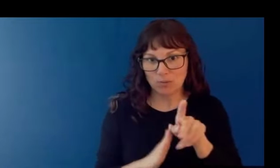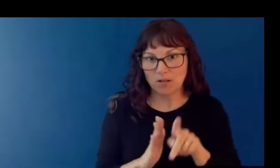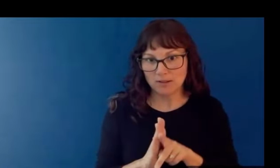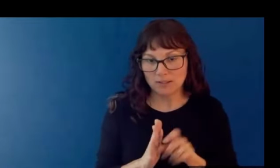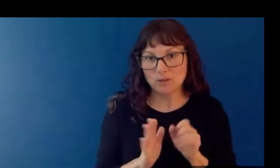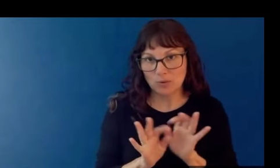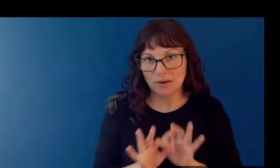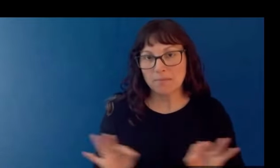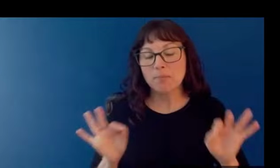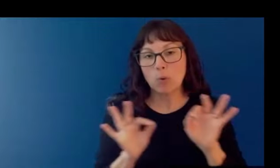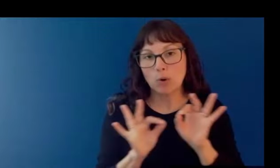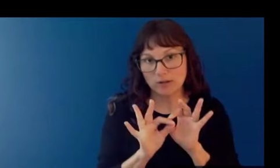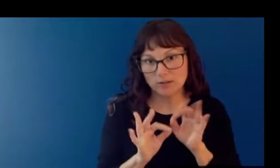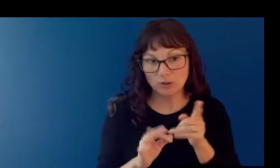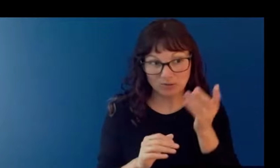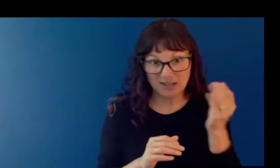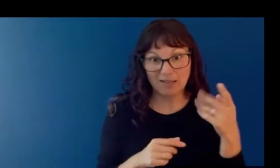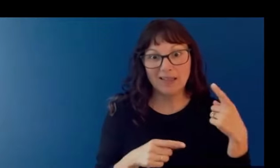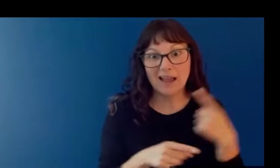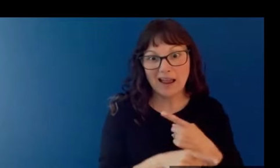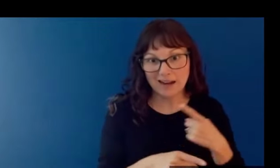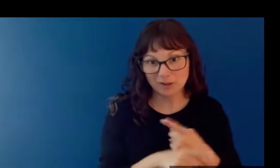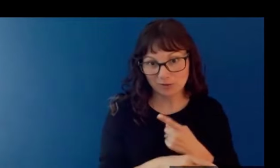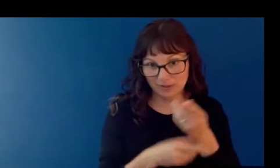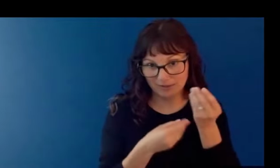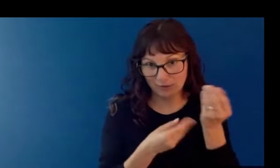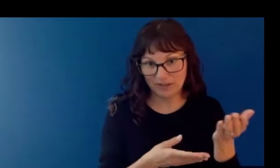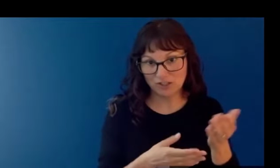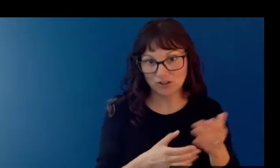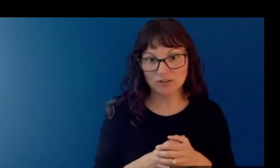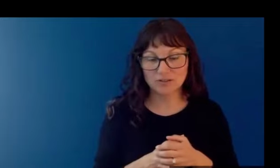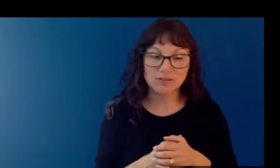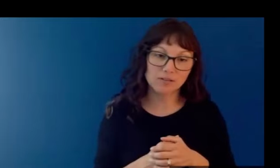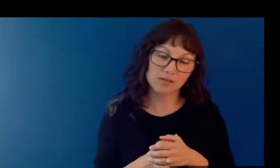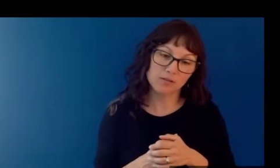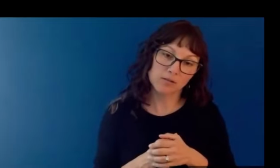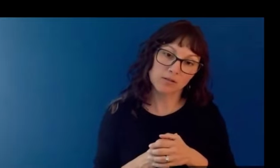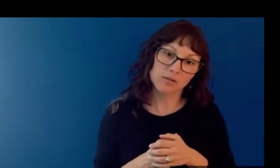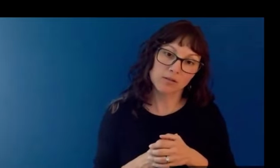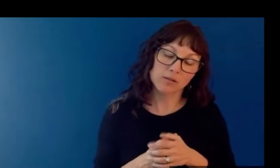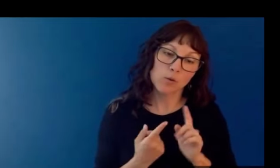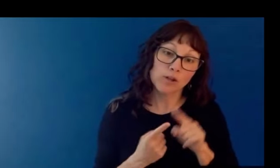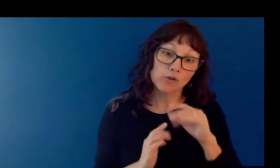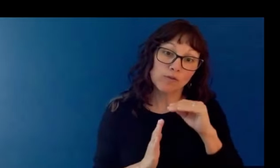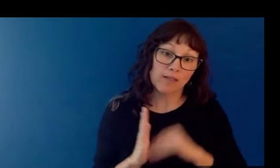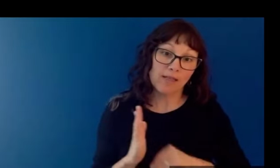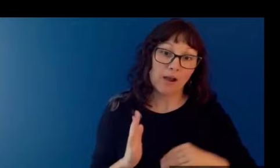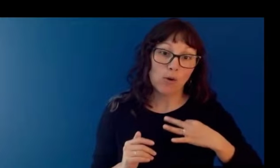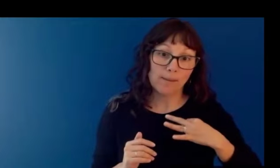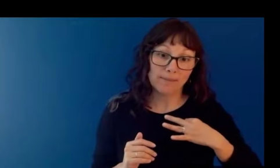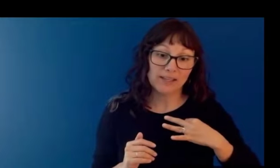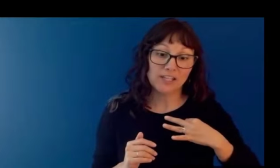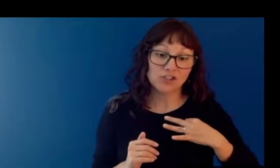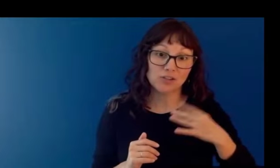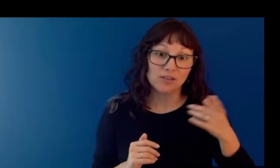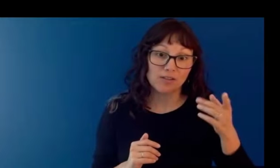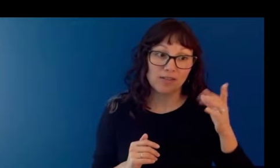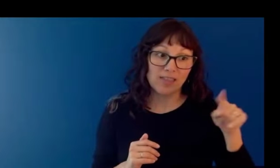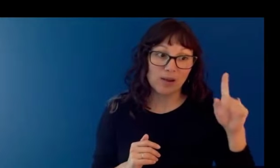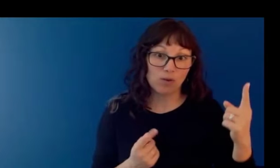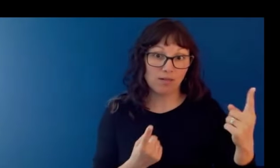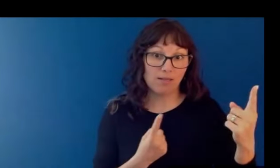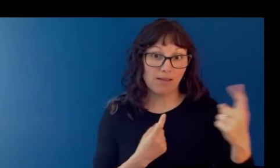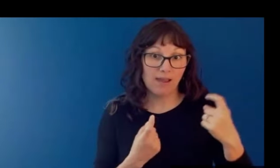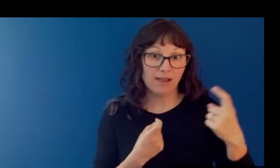sure you give them accurate information on when you fill out that application and they ask you